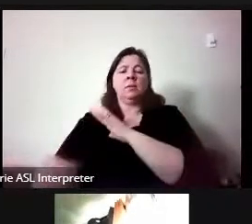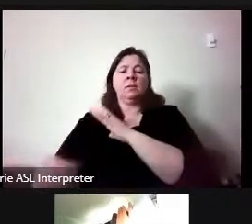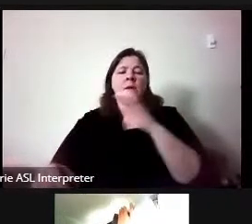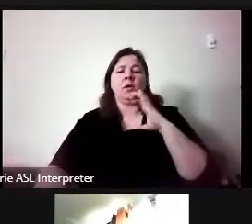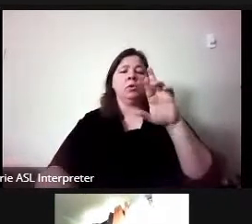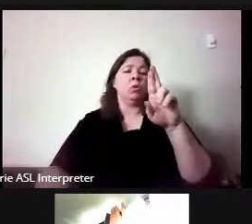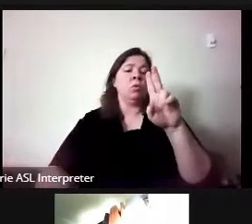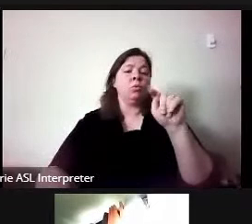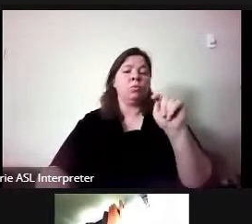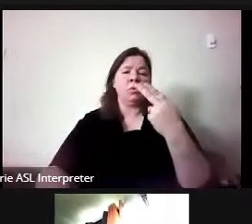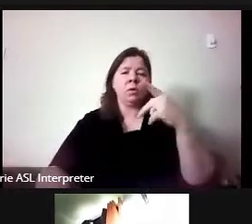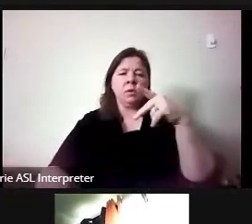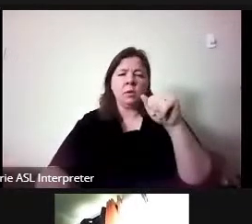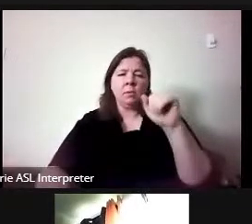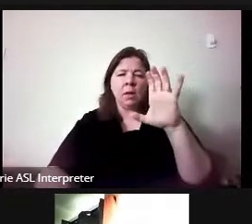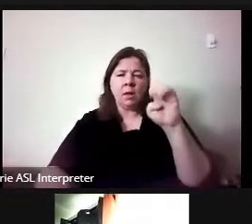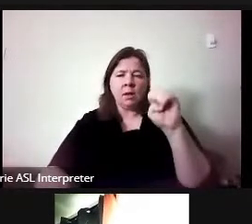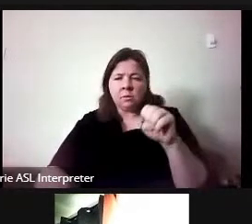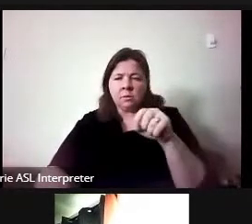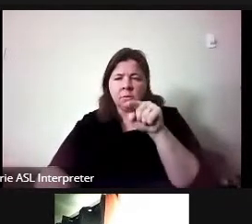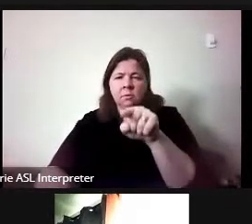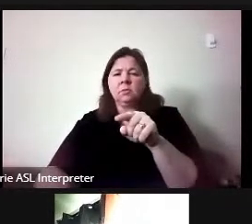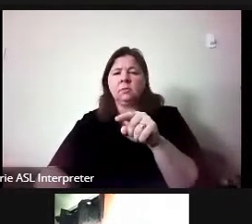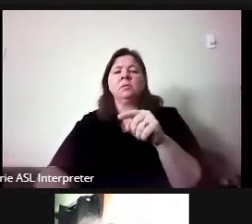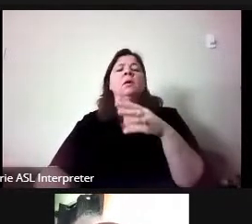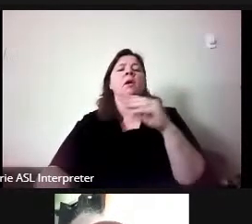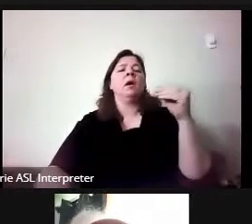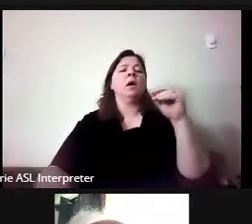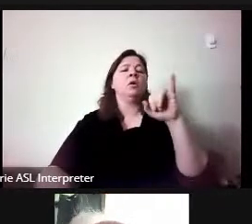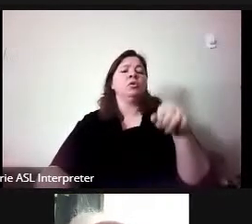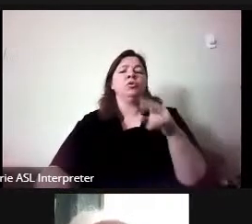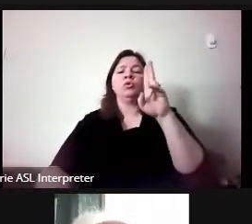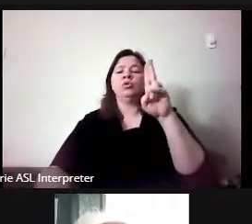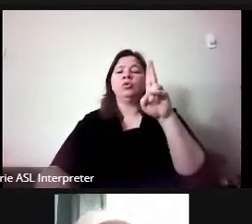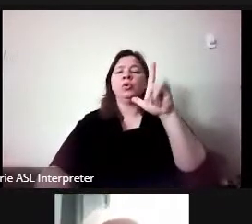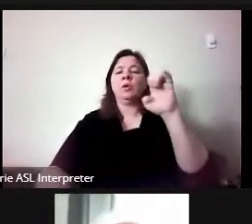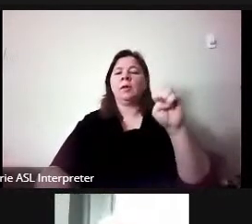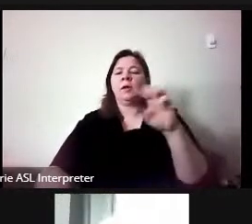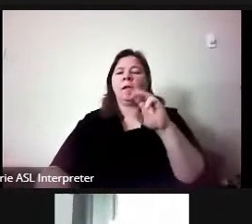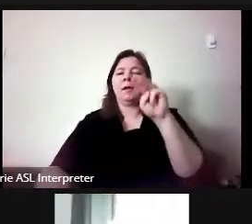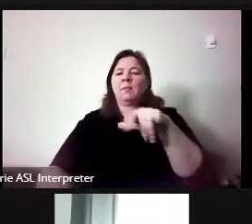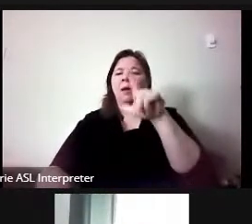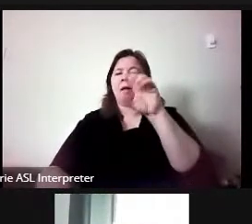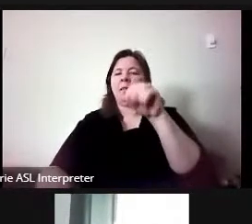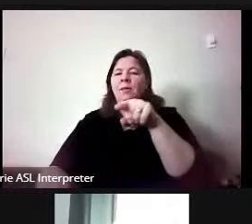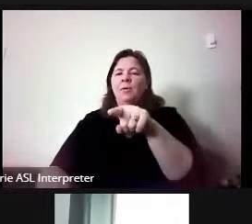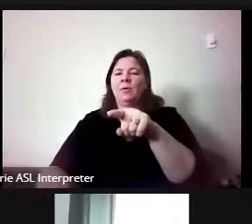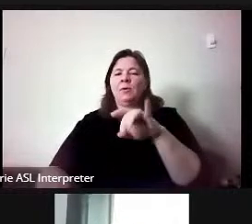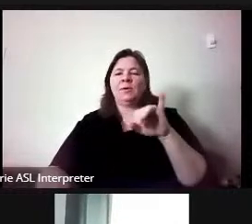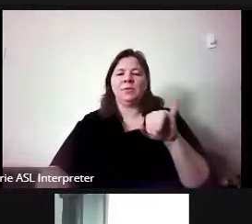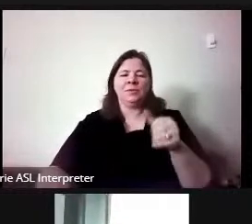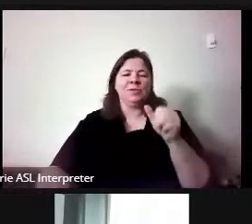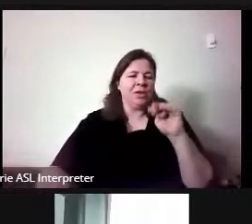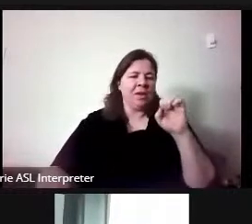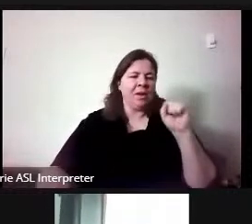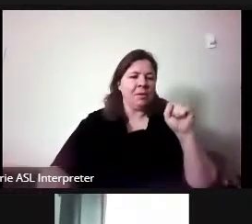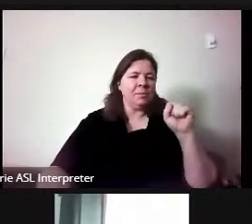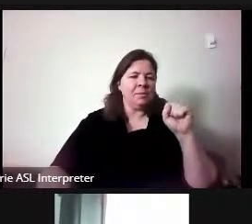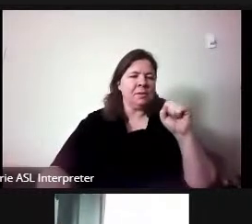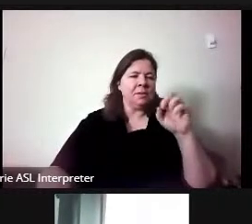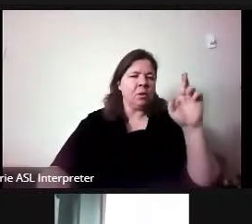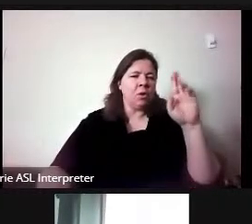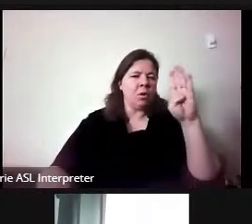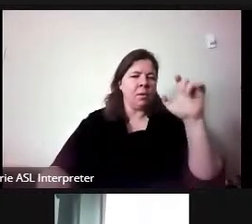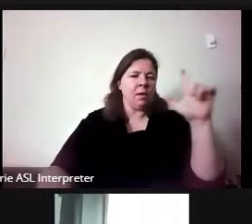to you. And Julie from the Julie and Milo Show, great to have you with us. James Arbel from Canada,